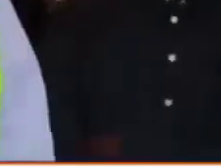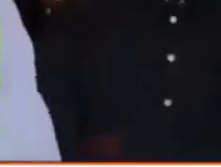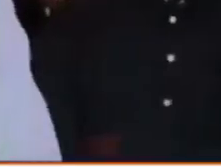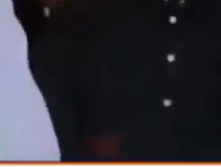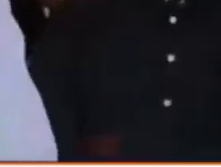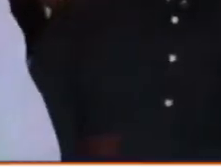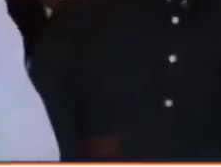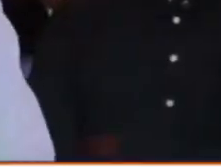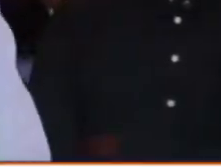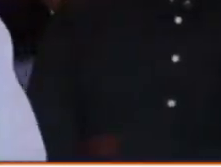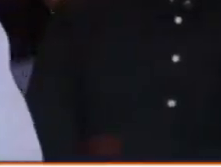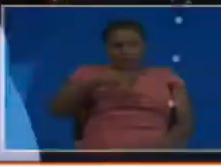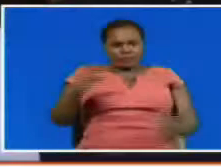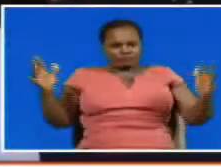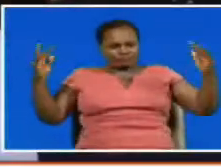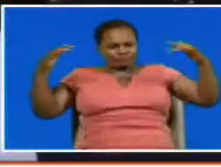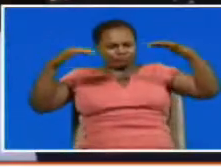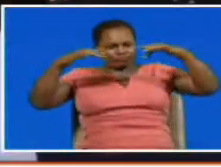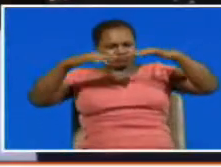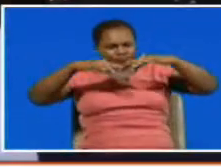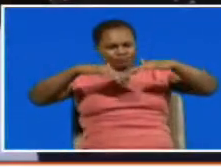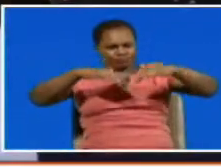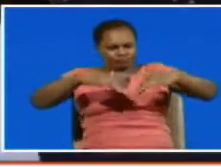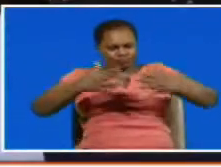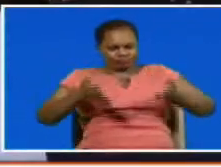We are gathered here today